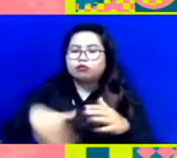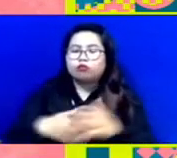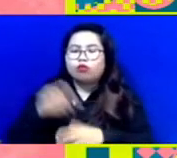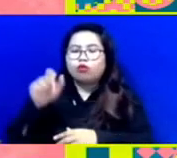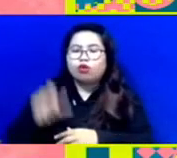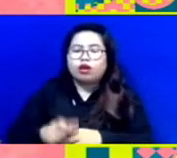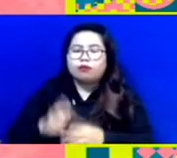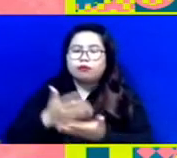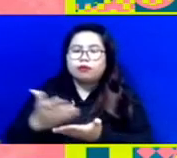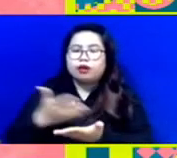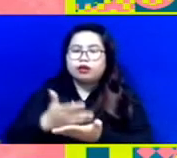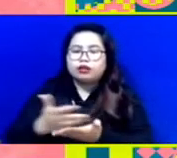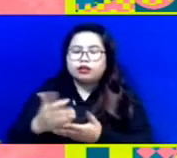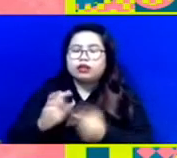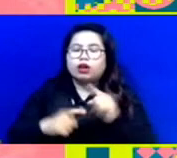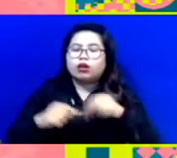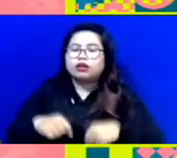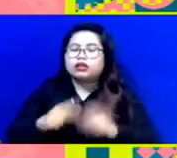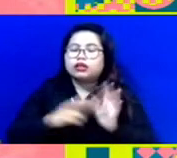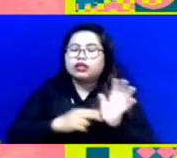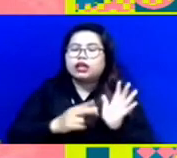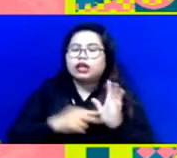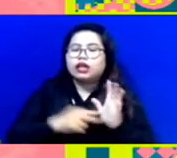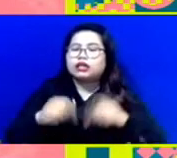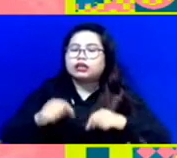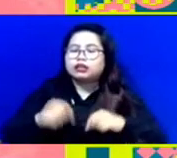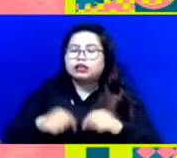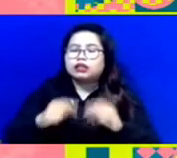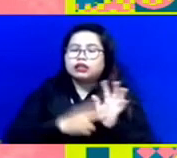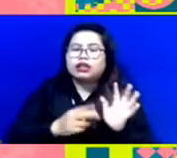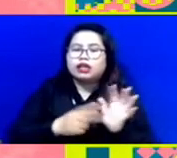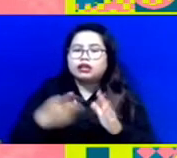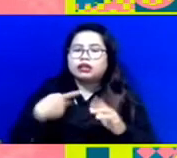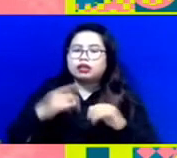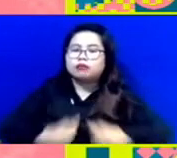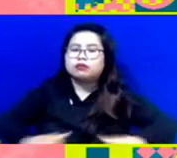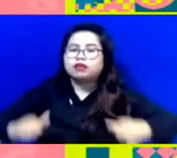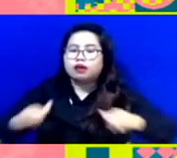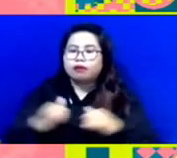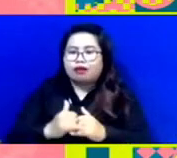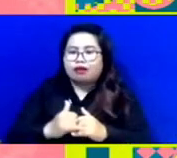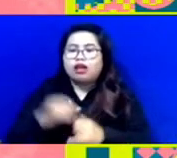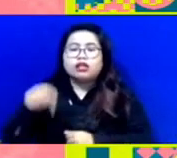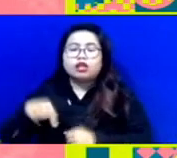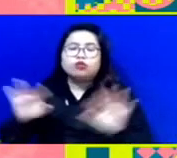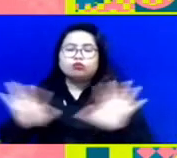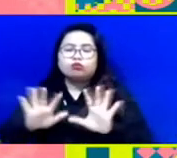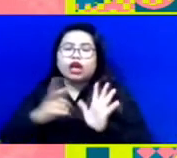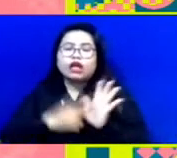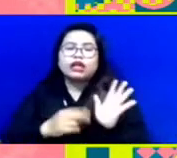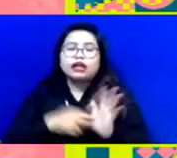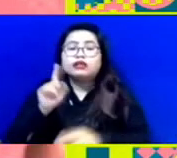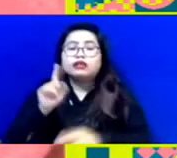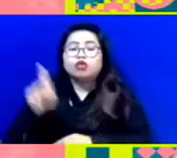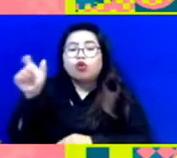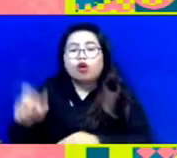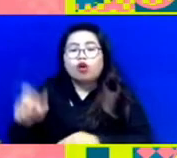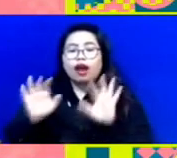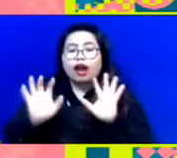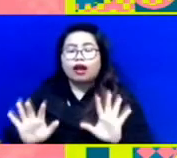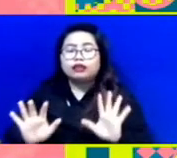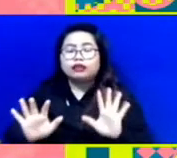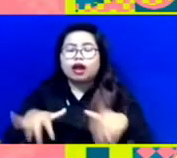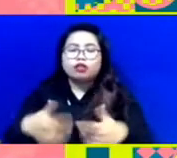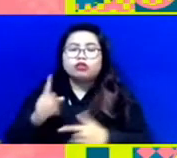values. So this is not only the values of one person or one citizen, this is common